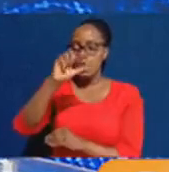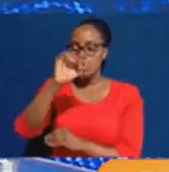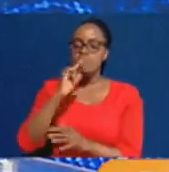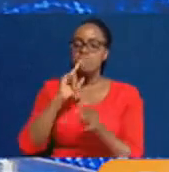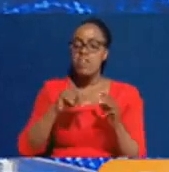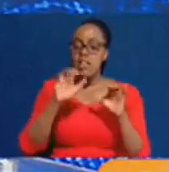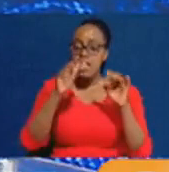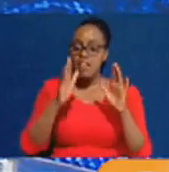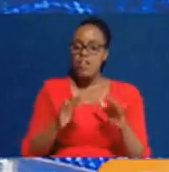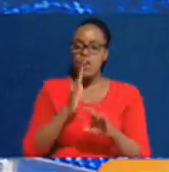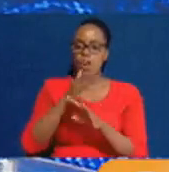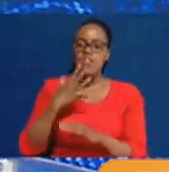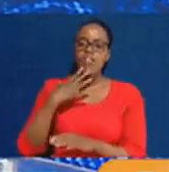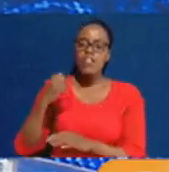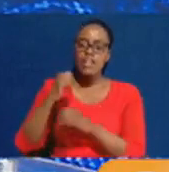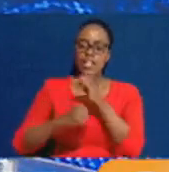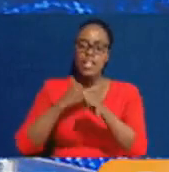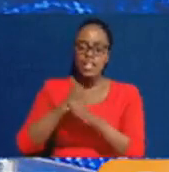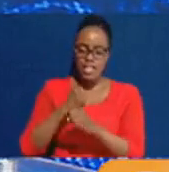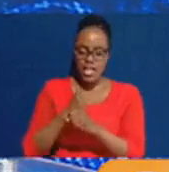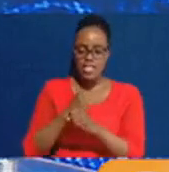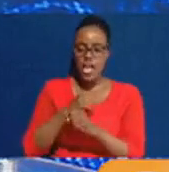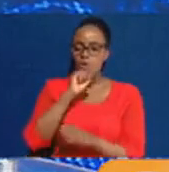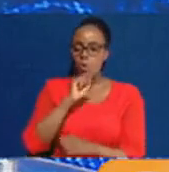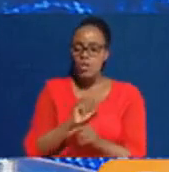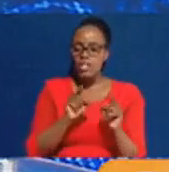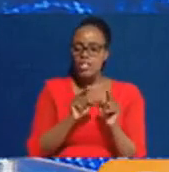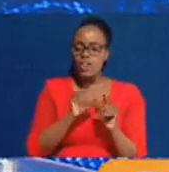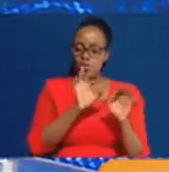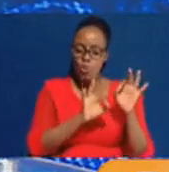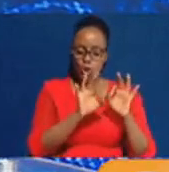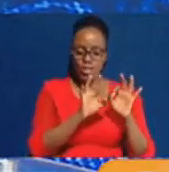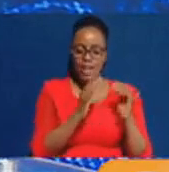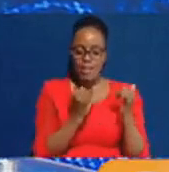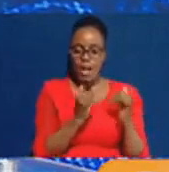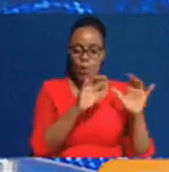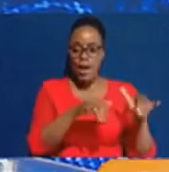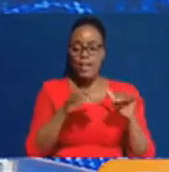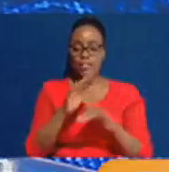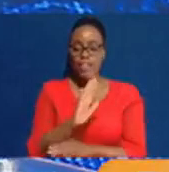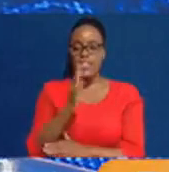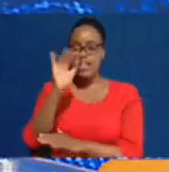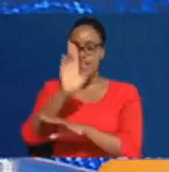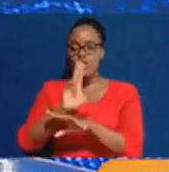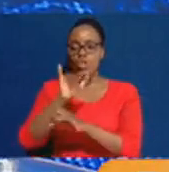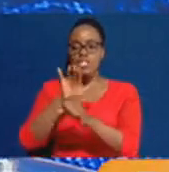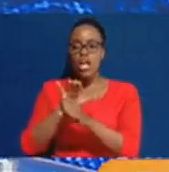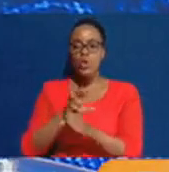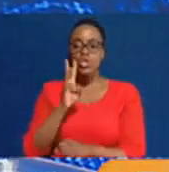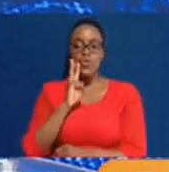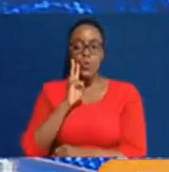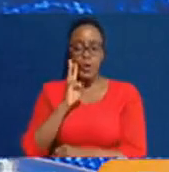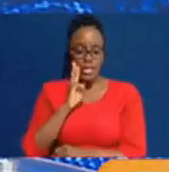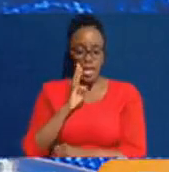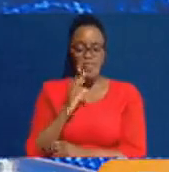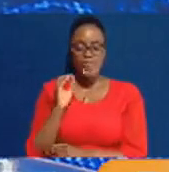trees, which are over 500 years old, are a hindrance to modern agricultural practices, as the trees consume a lot of water.